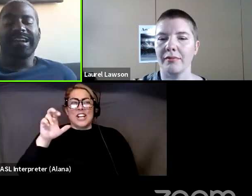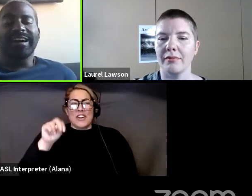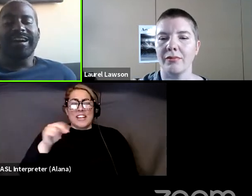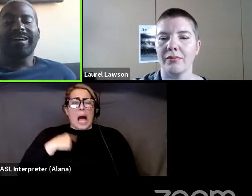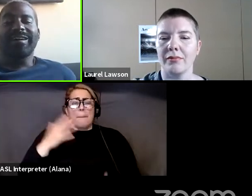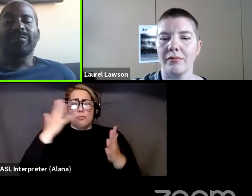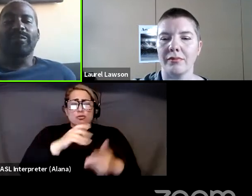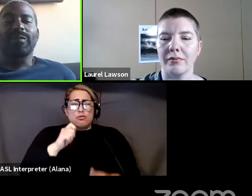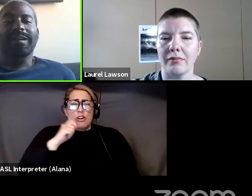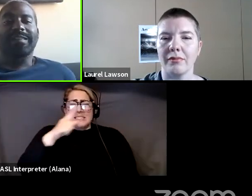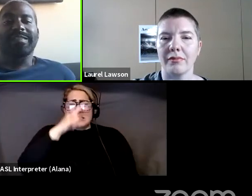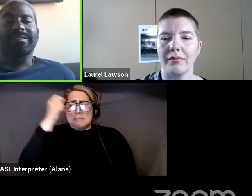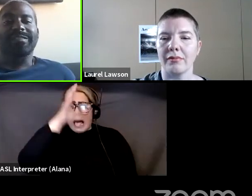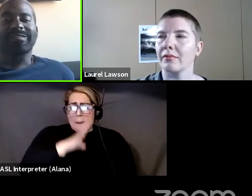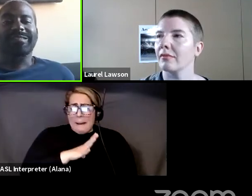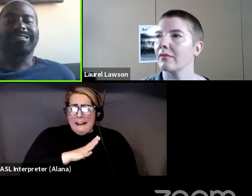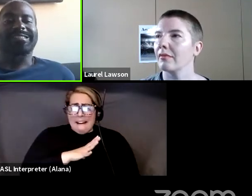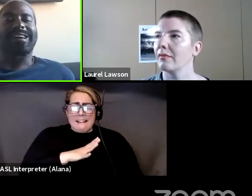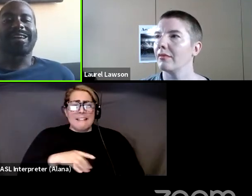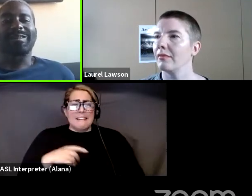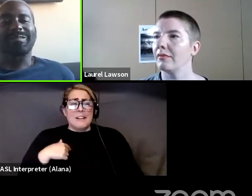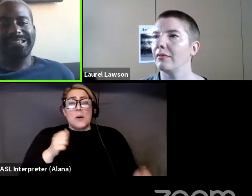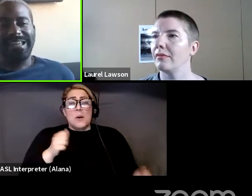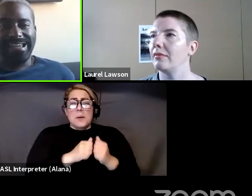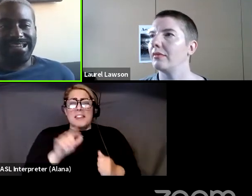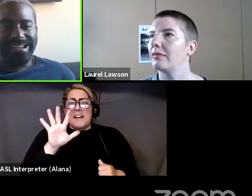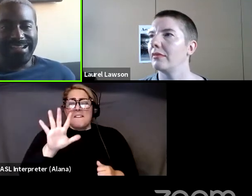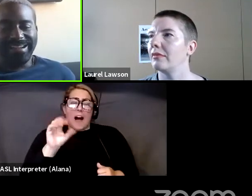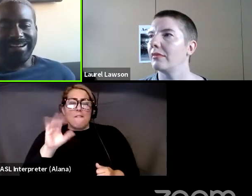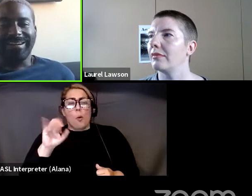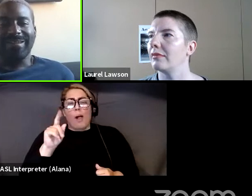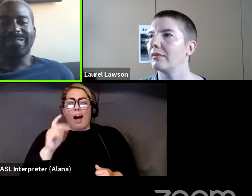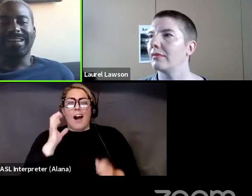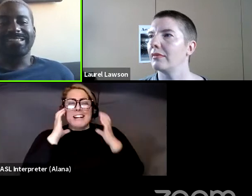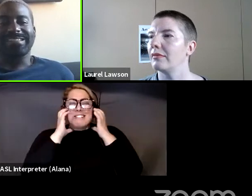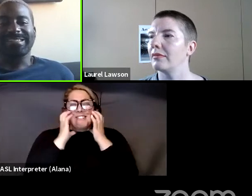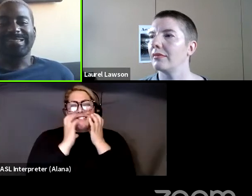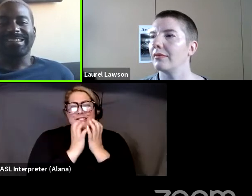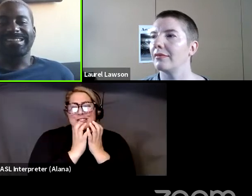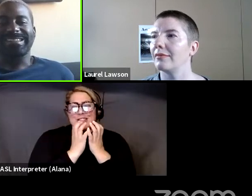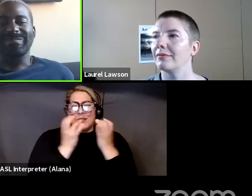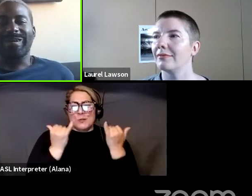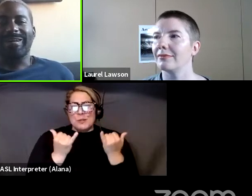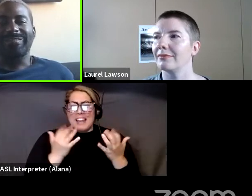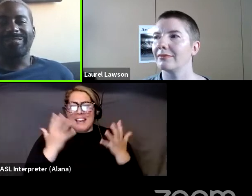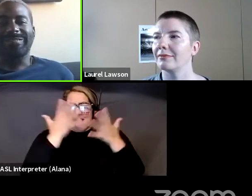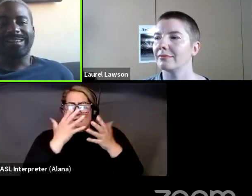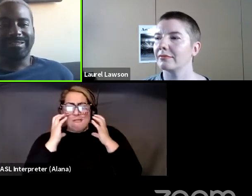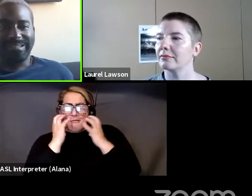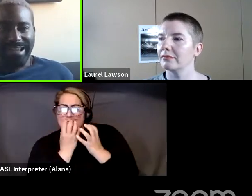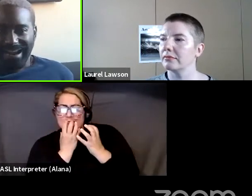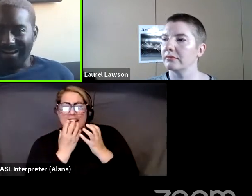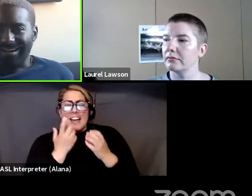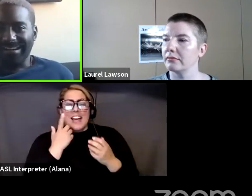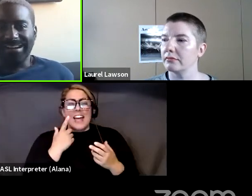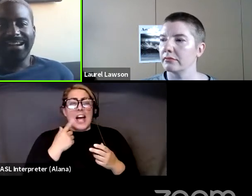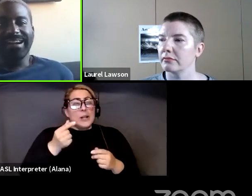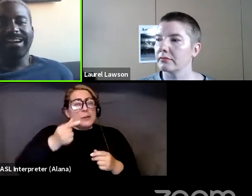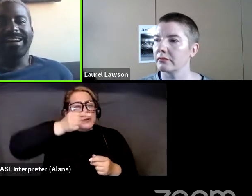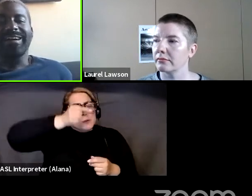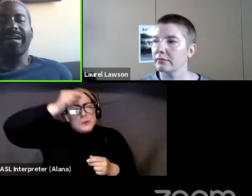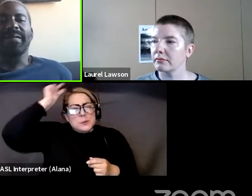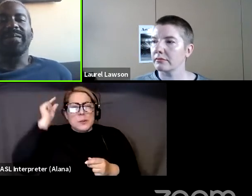man with 5 o'clock shadow today and short mauve colored